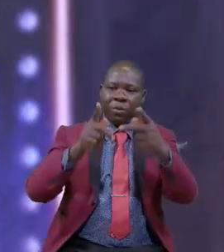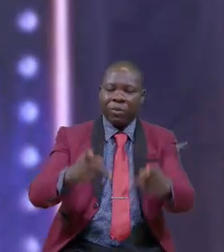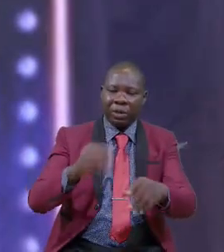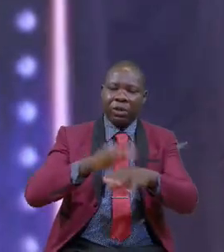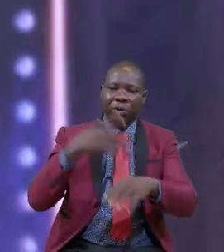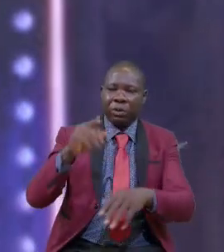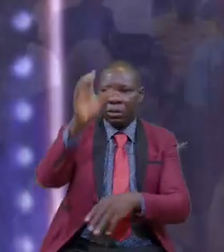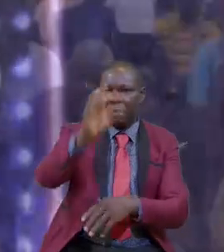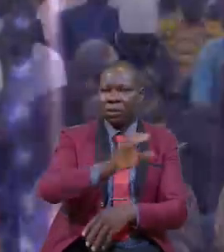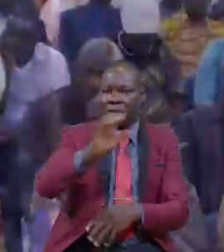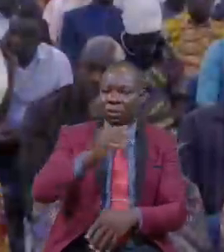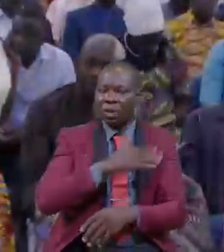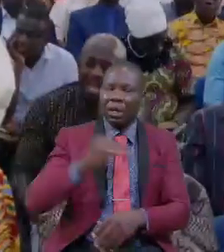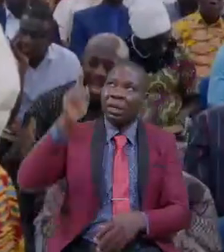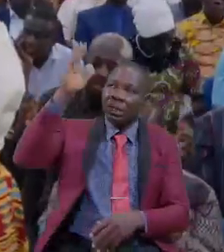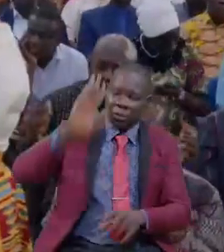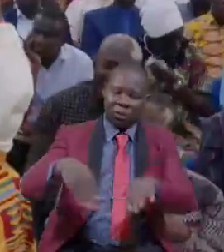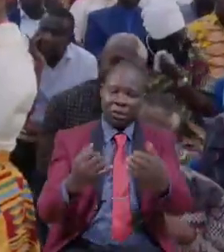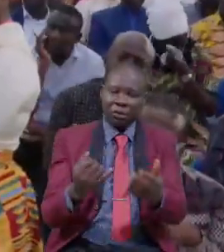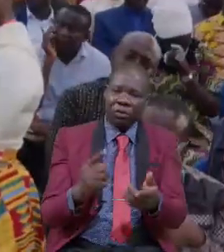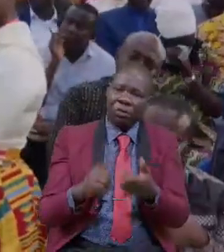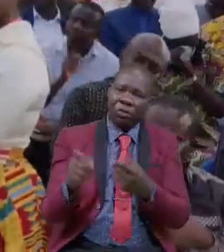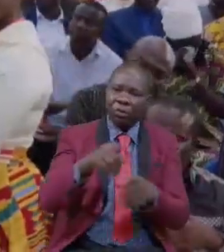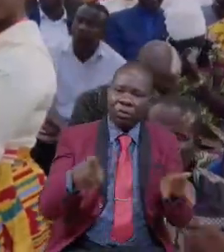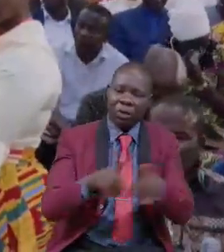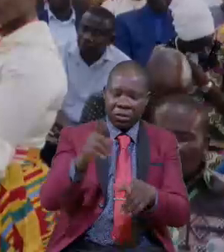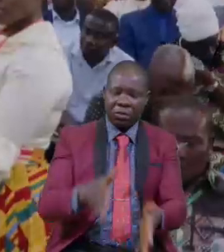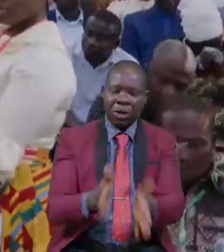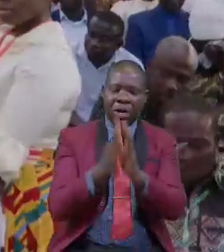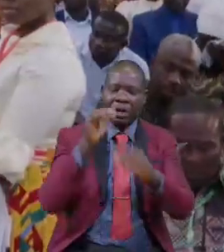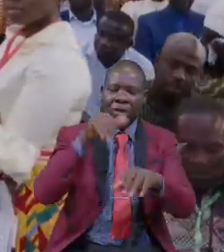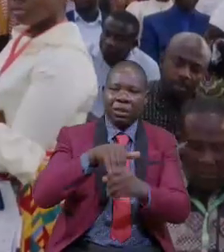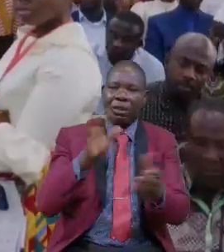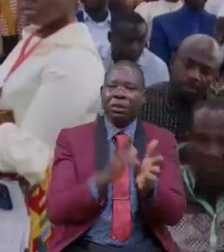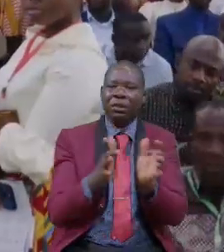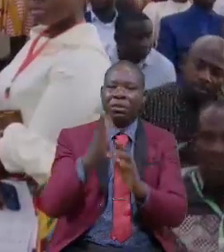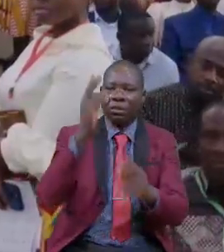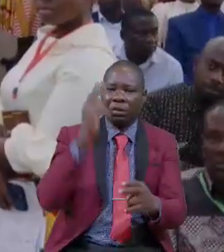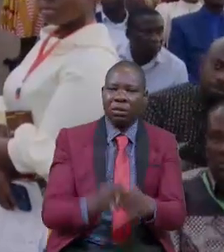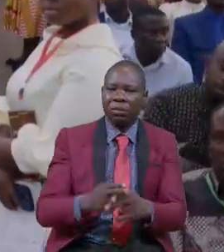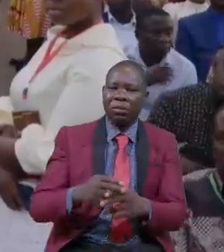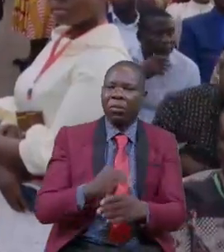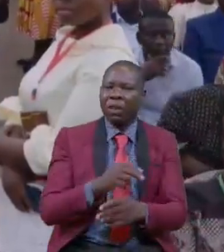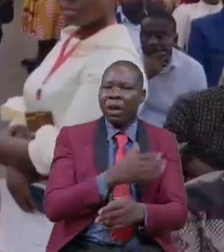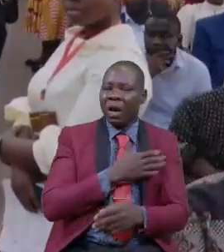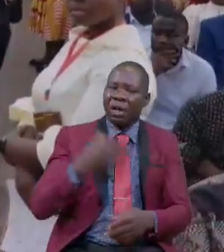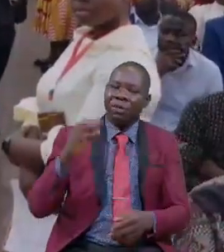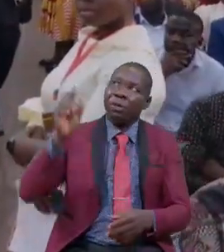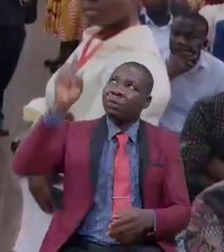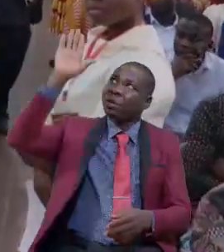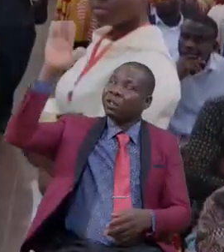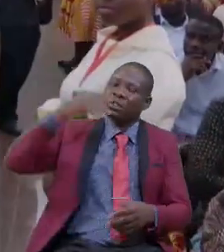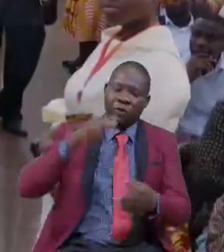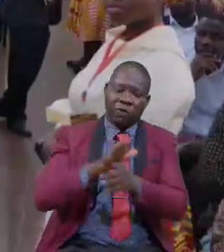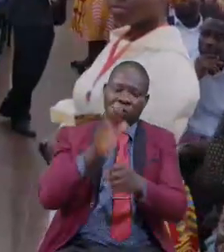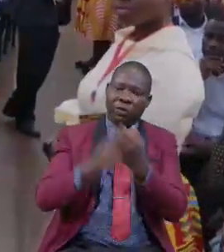you ask in Jesus' name. He says, of his fullness, of his abundance, of his